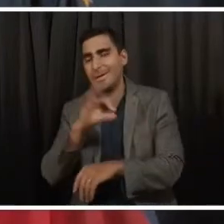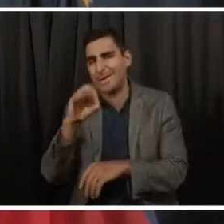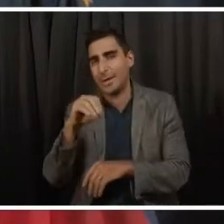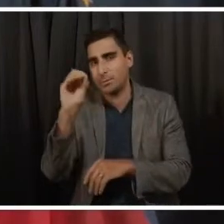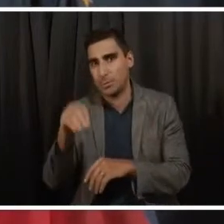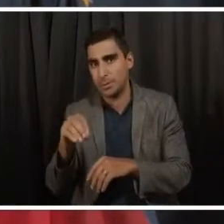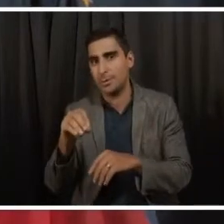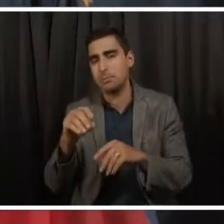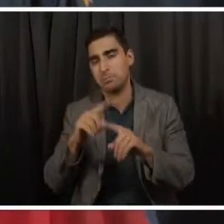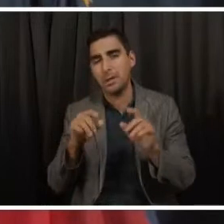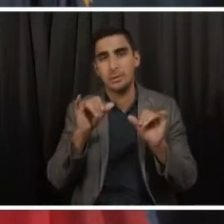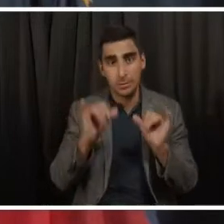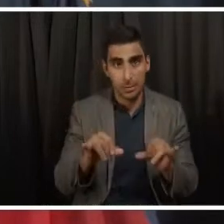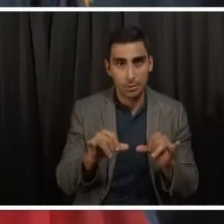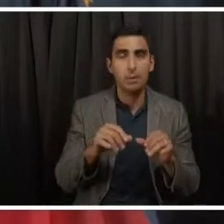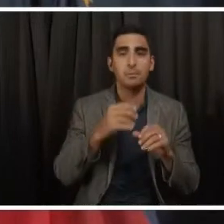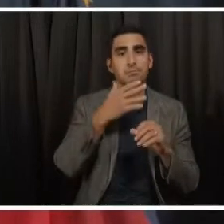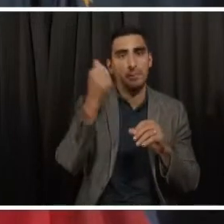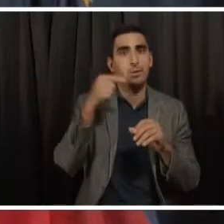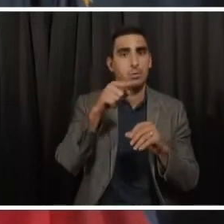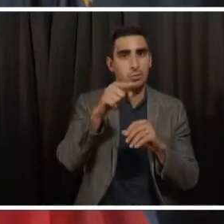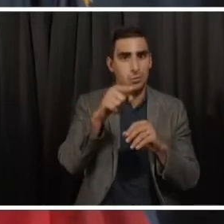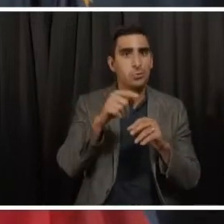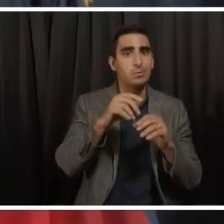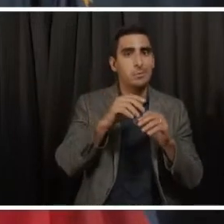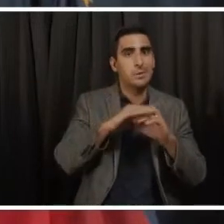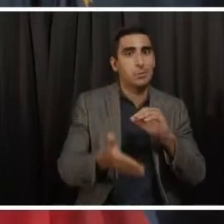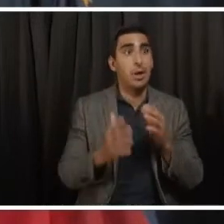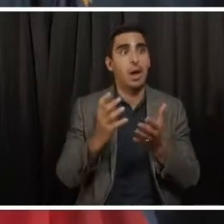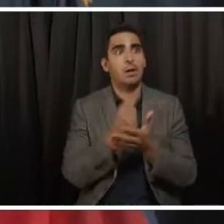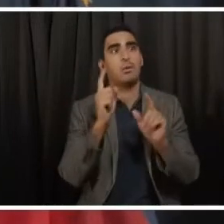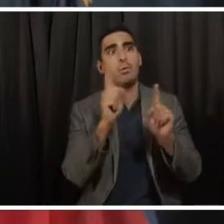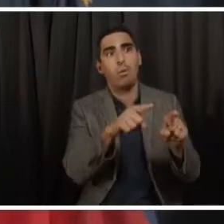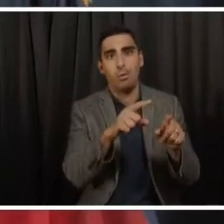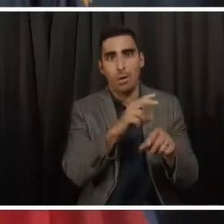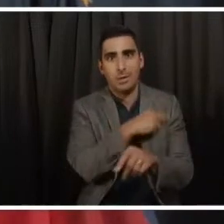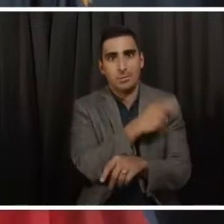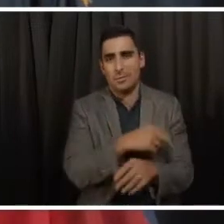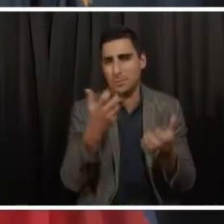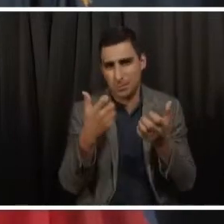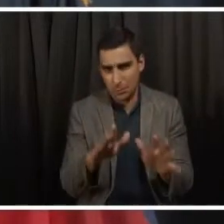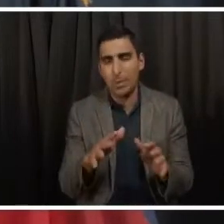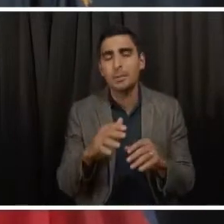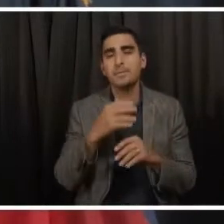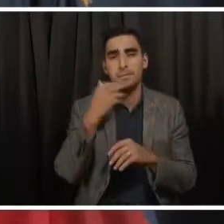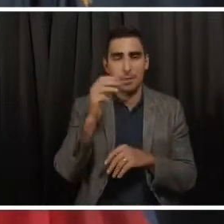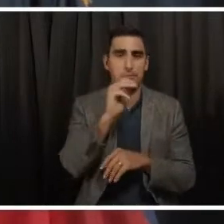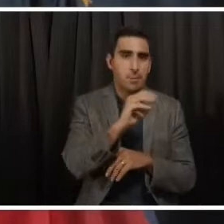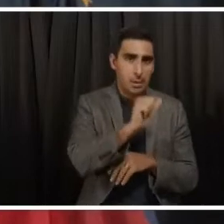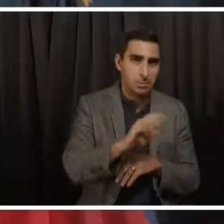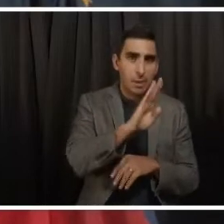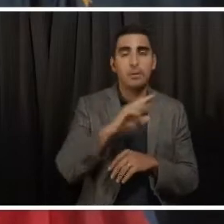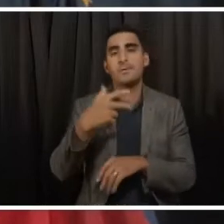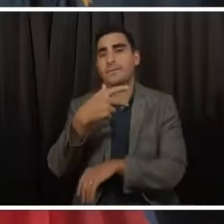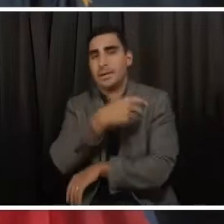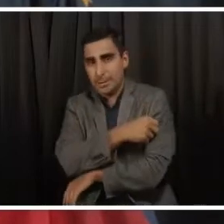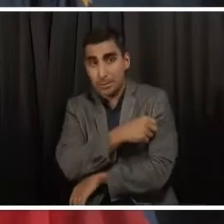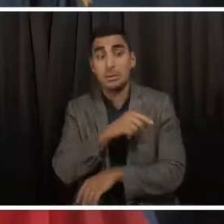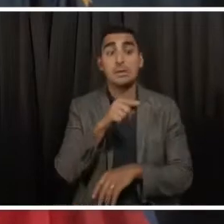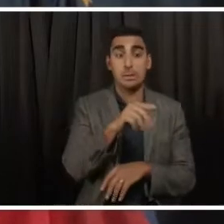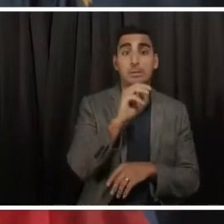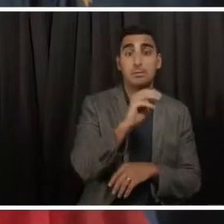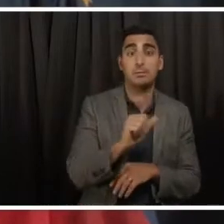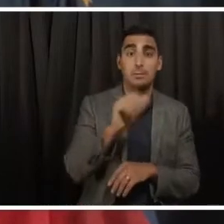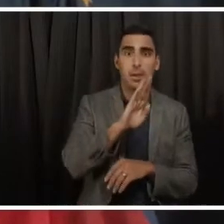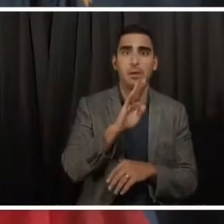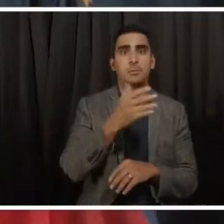the risk of having to go to the hospital by 3/4? So if you recently got diagnosed, it's important therapy. And I want to make